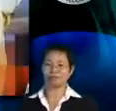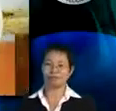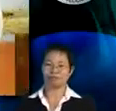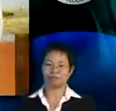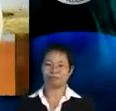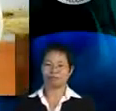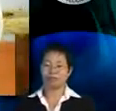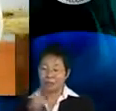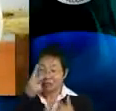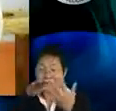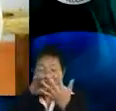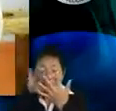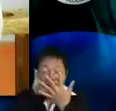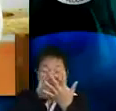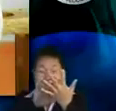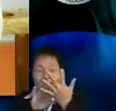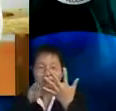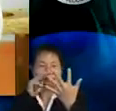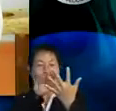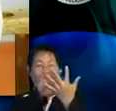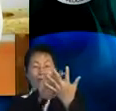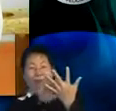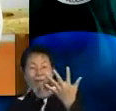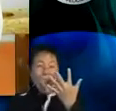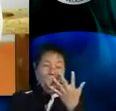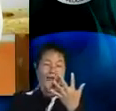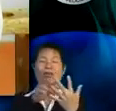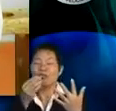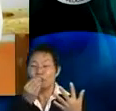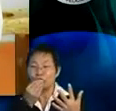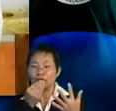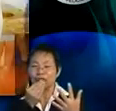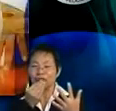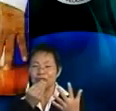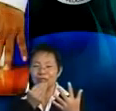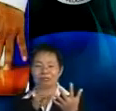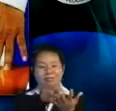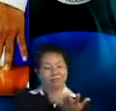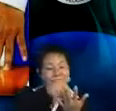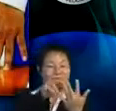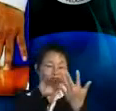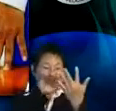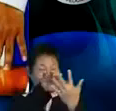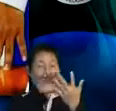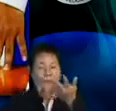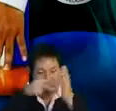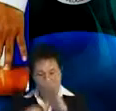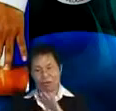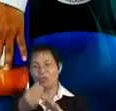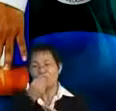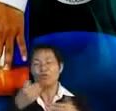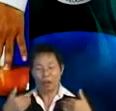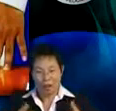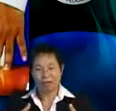A translucent spot is observed where the food sample is smeared. This means that the food